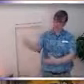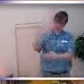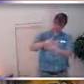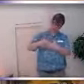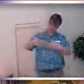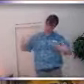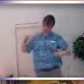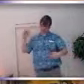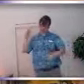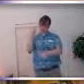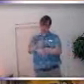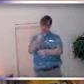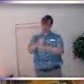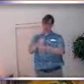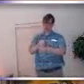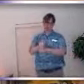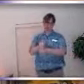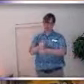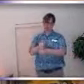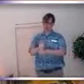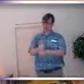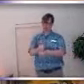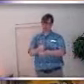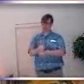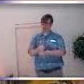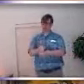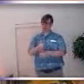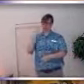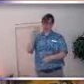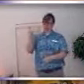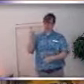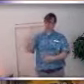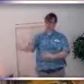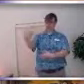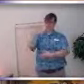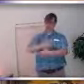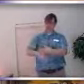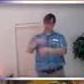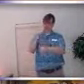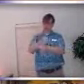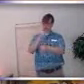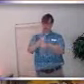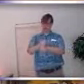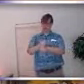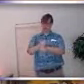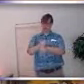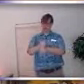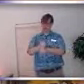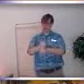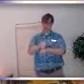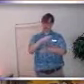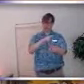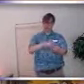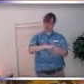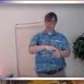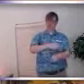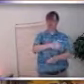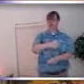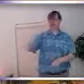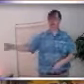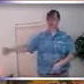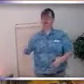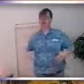to go do the inner work. And once you do the inner work, then everybody